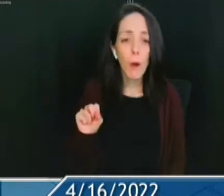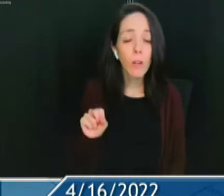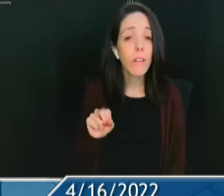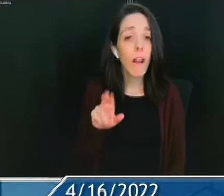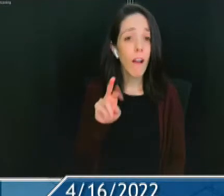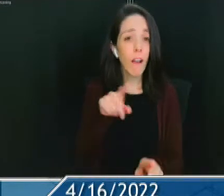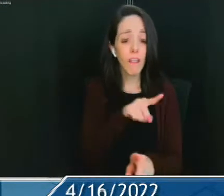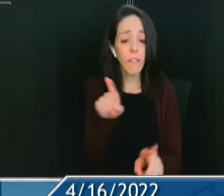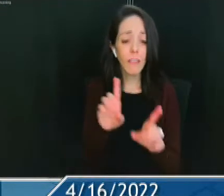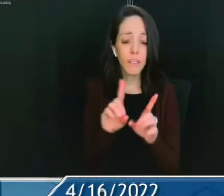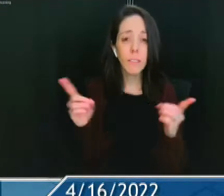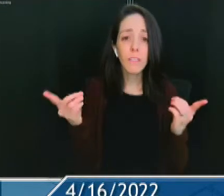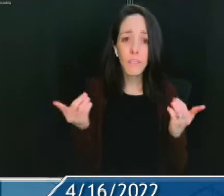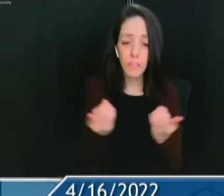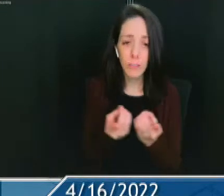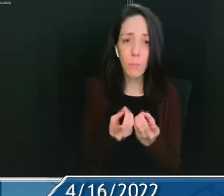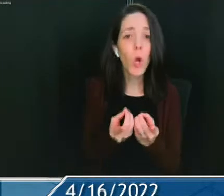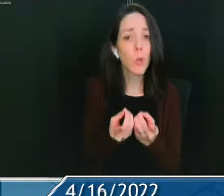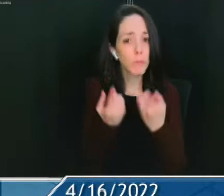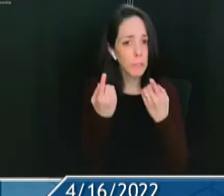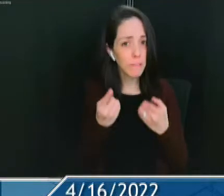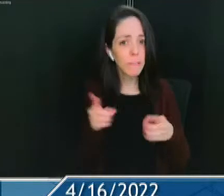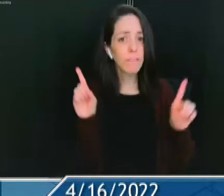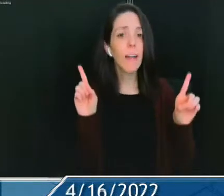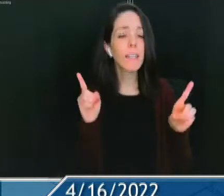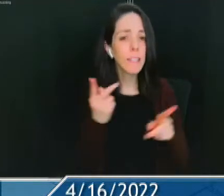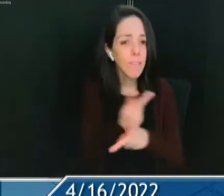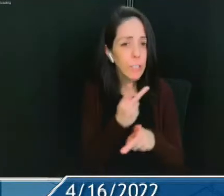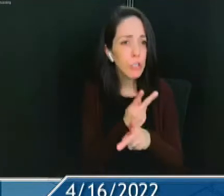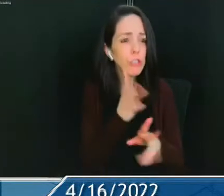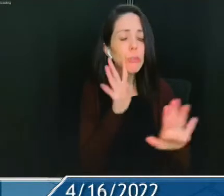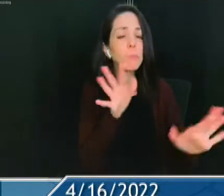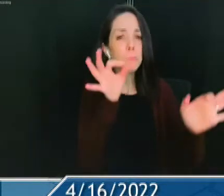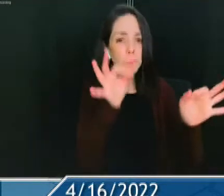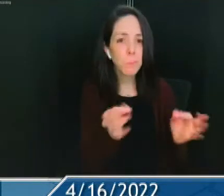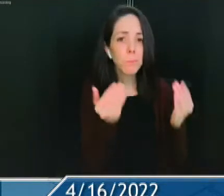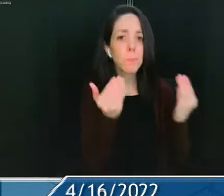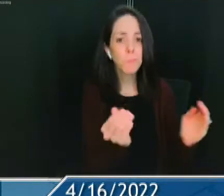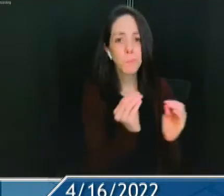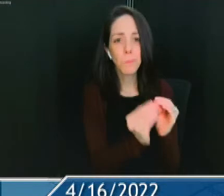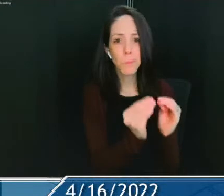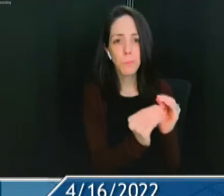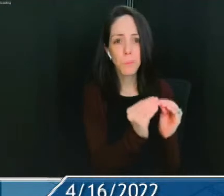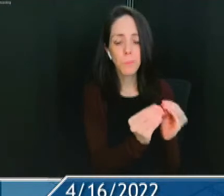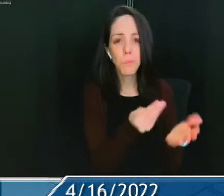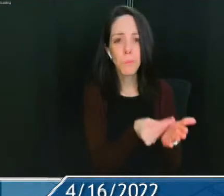maintenance shortfalls are promptly remedied. Unfortunately, swift action looks unlikely.